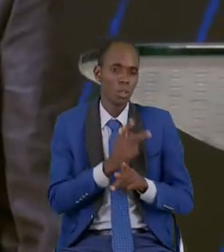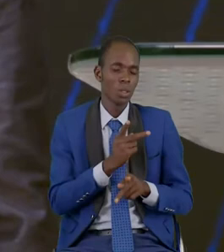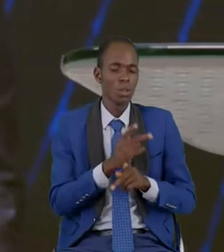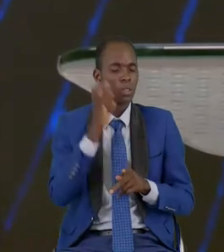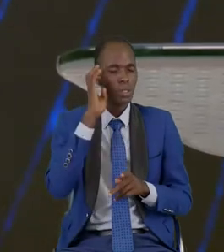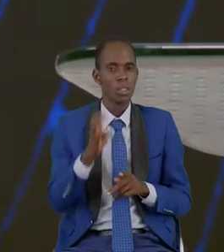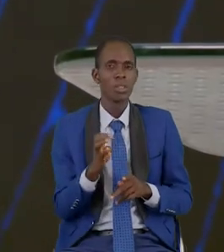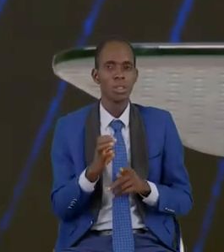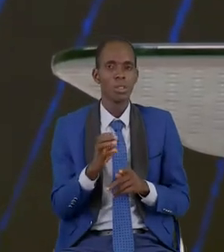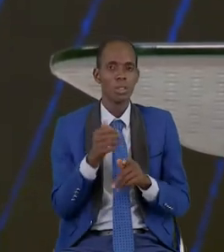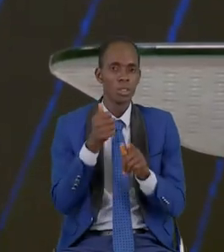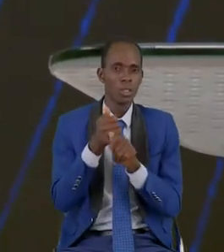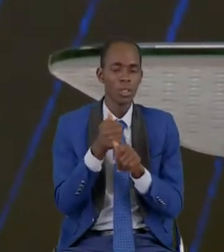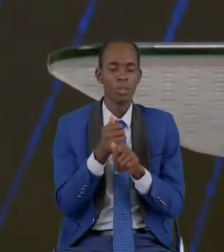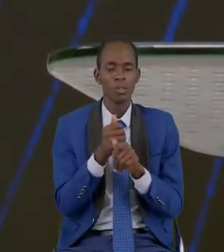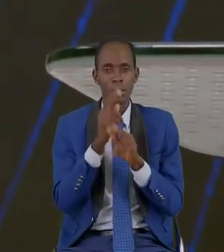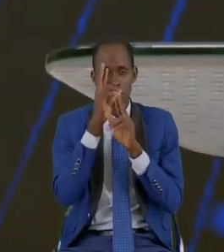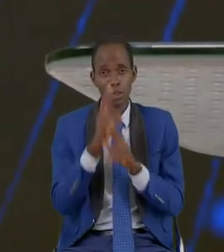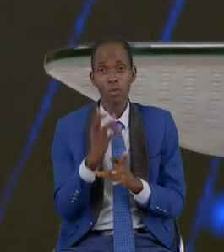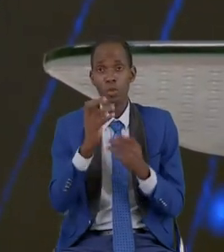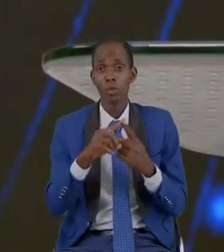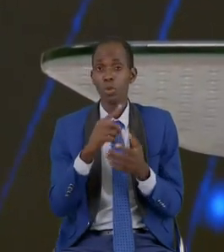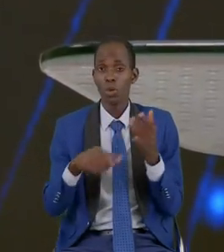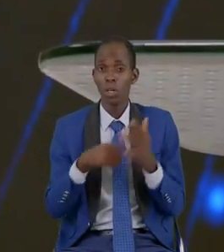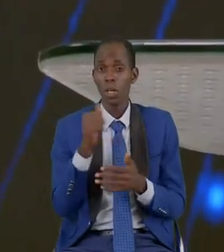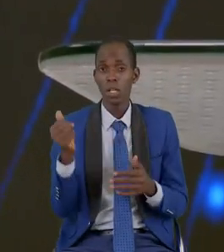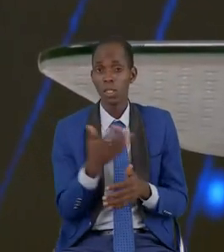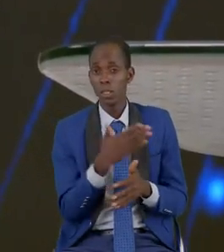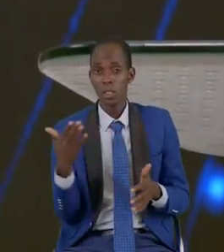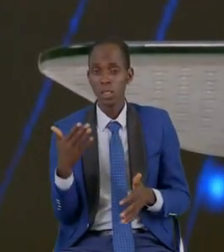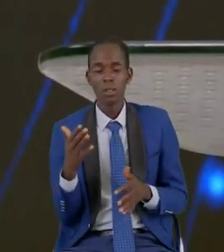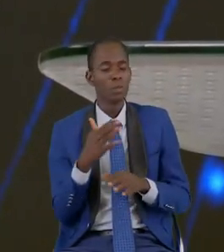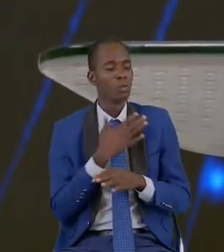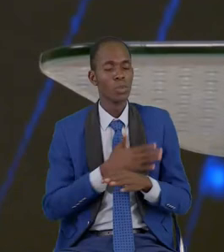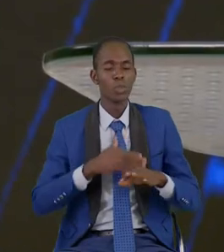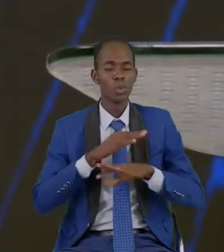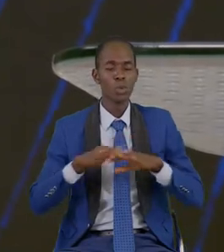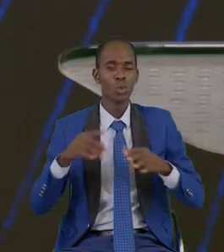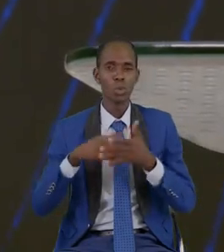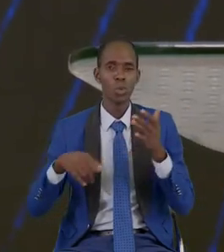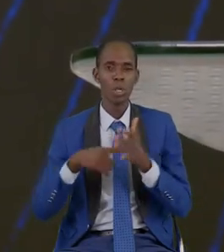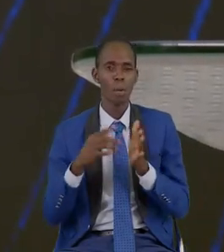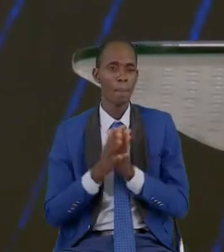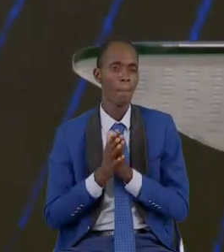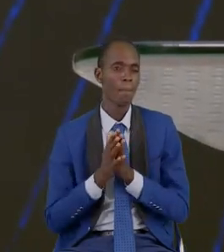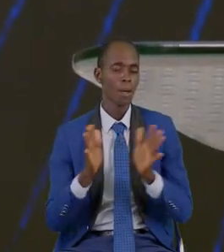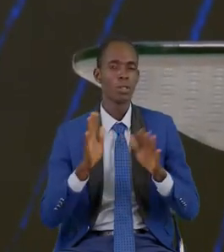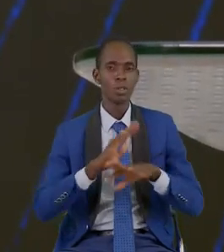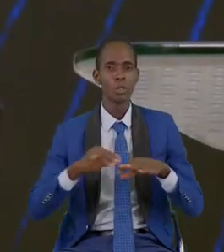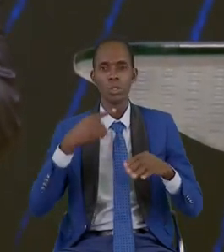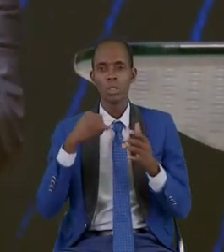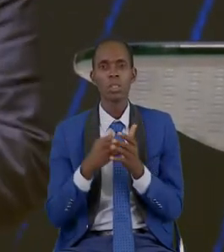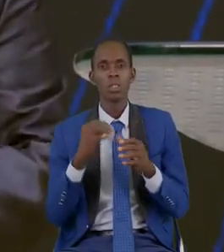correct anything at all, don't correct publicly. Don't say it in the presence of other